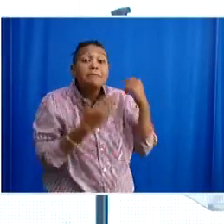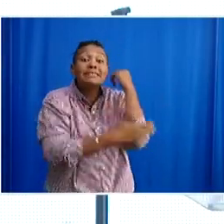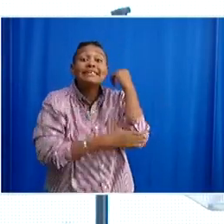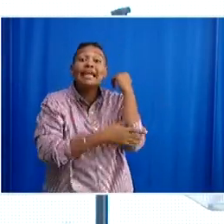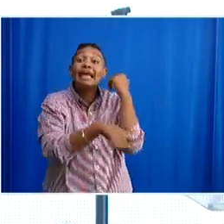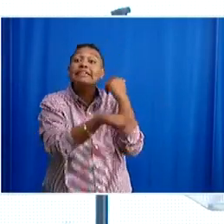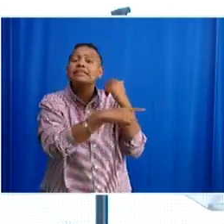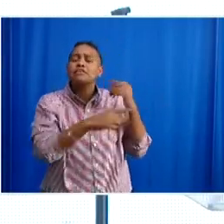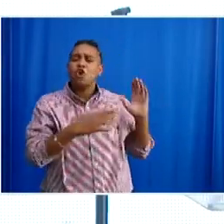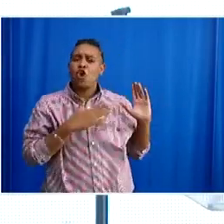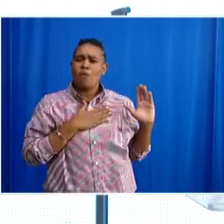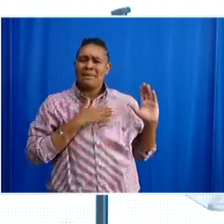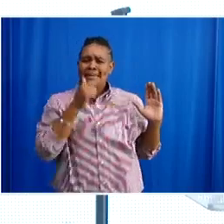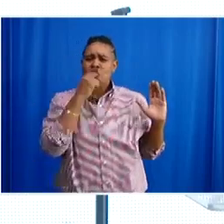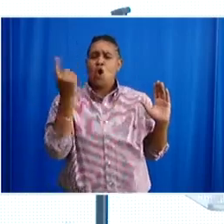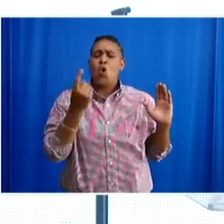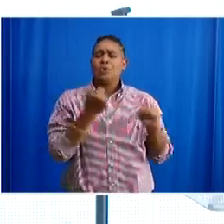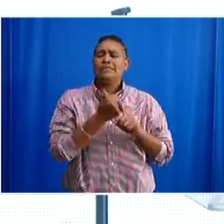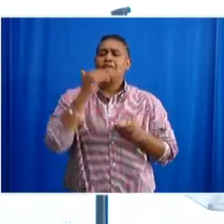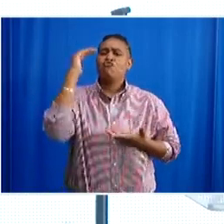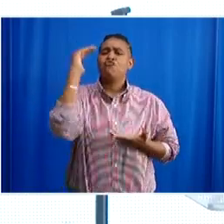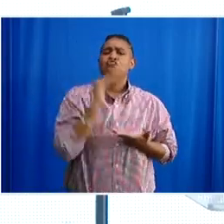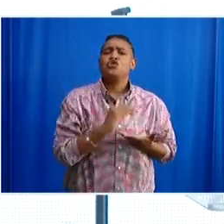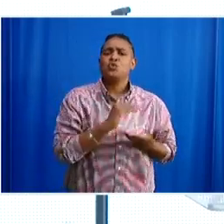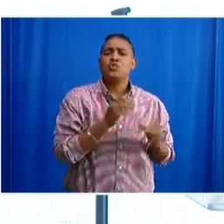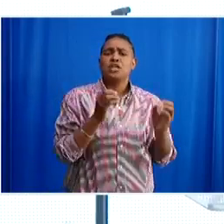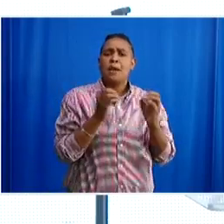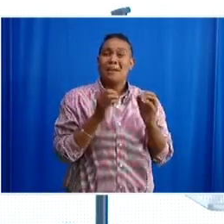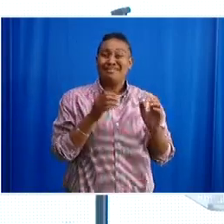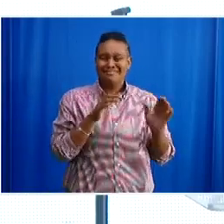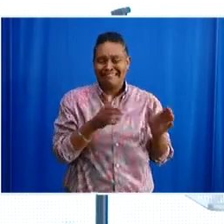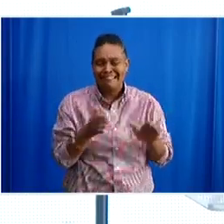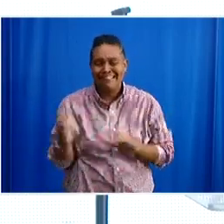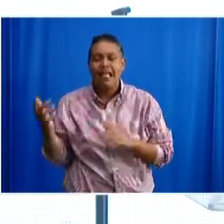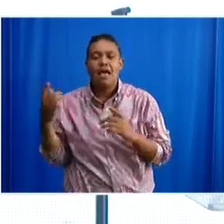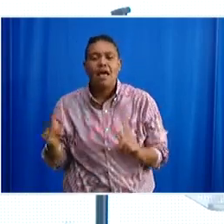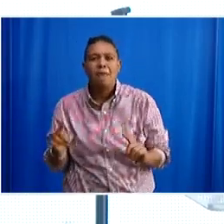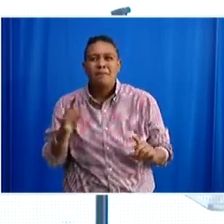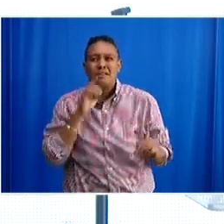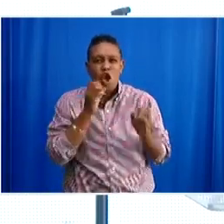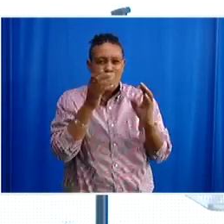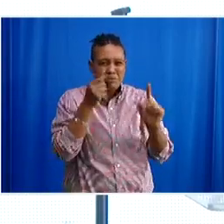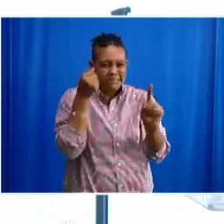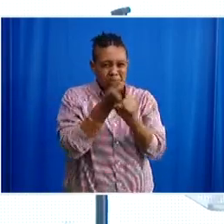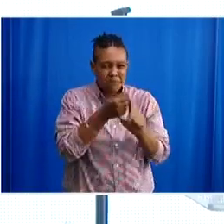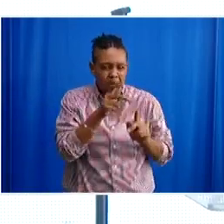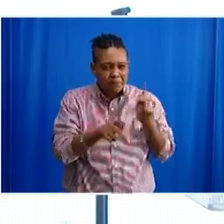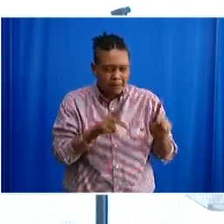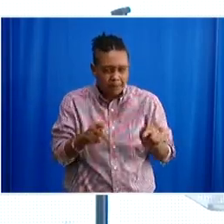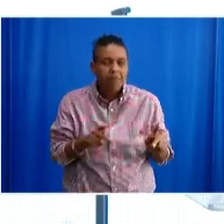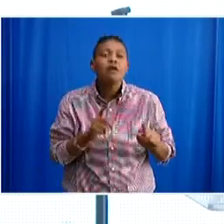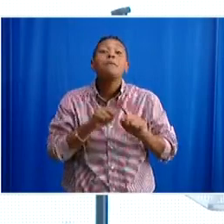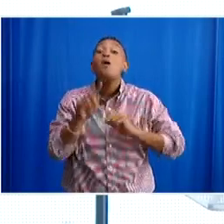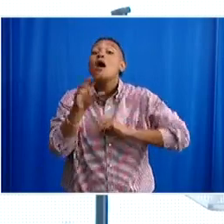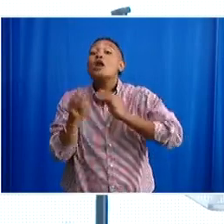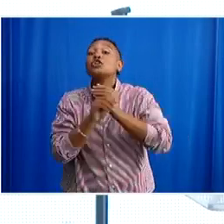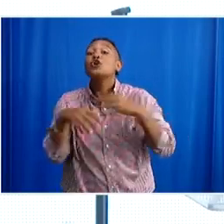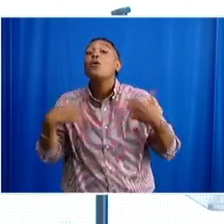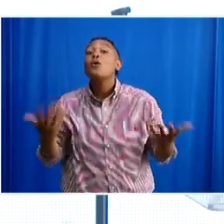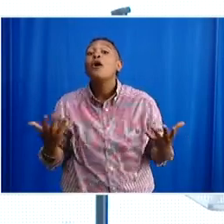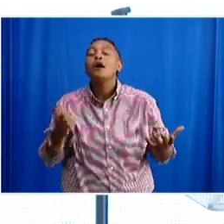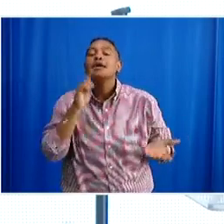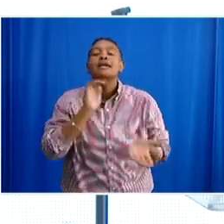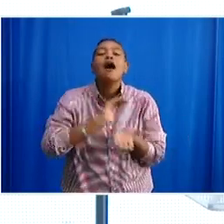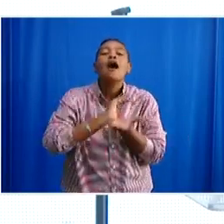committed not only to reducing mortality and the number of affected people, but also the